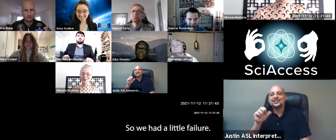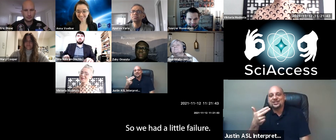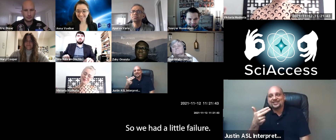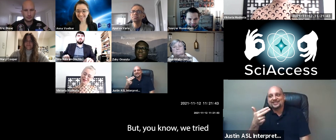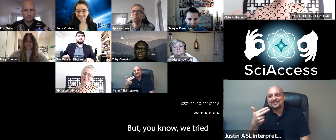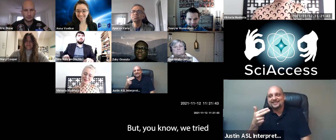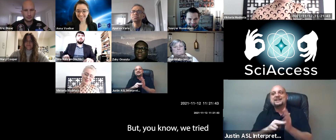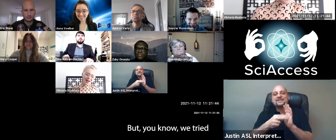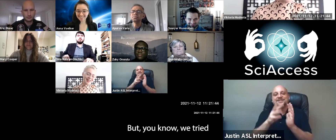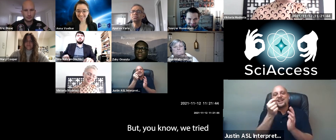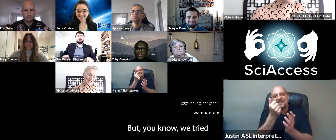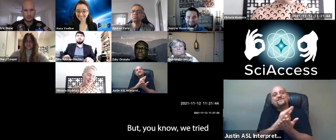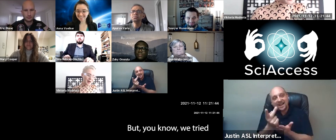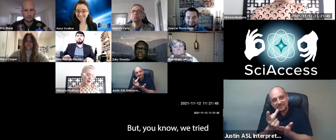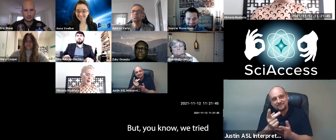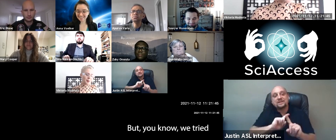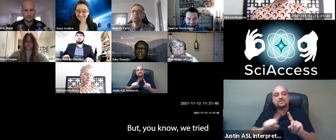little failure, but we tried.